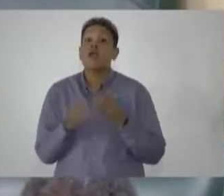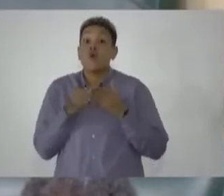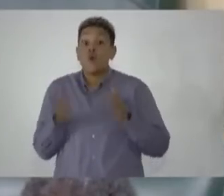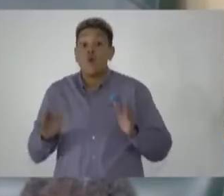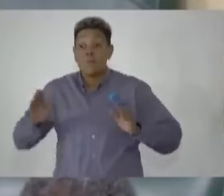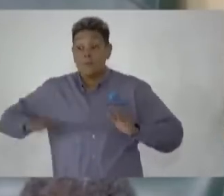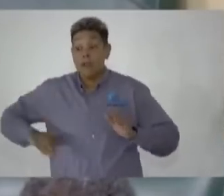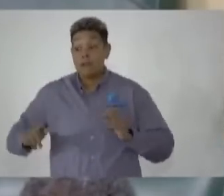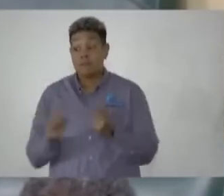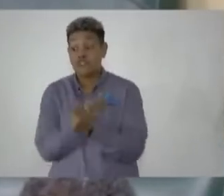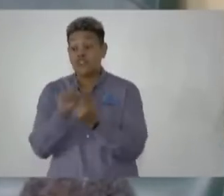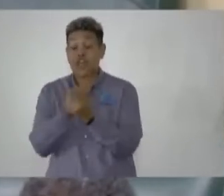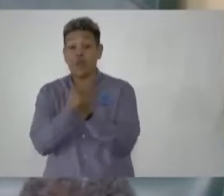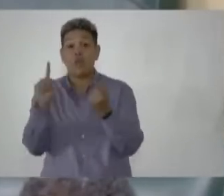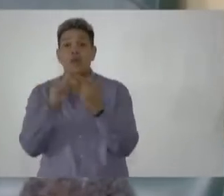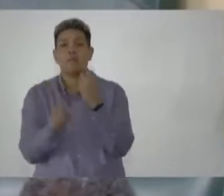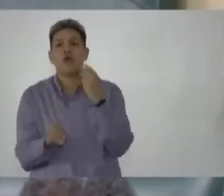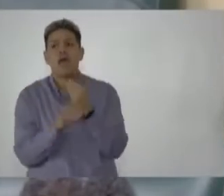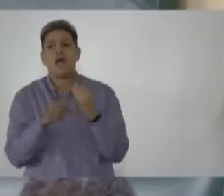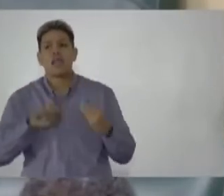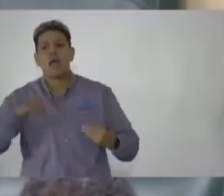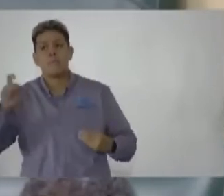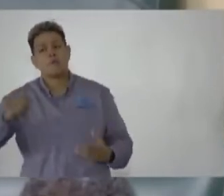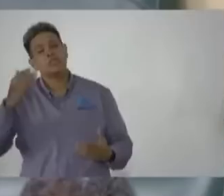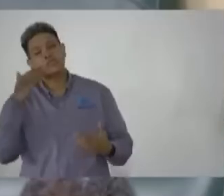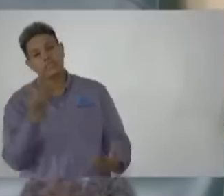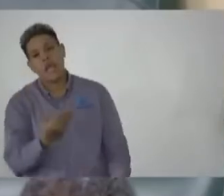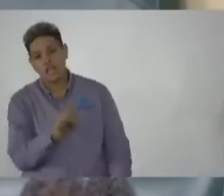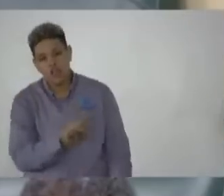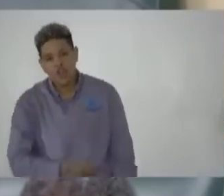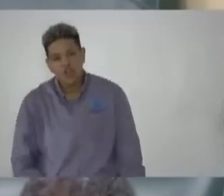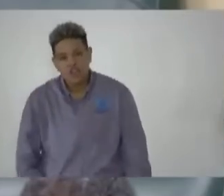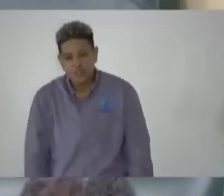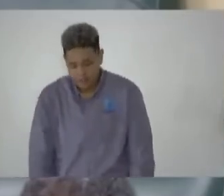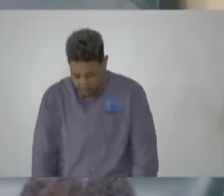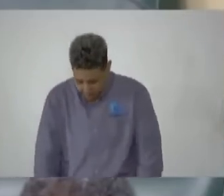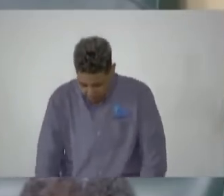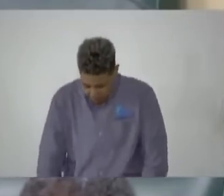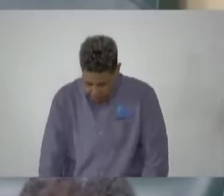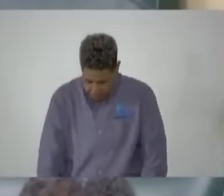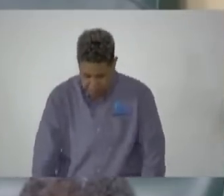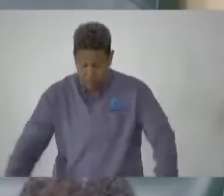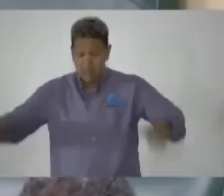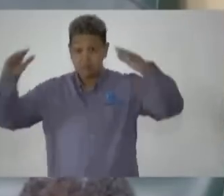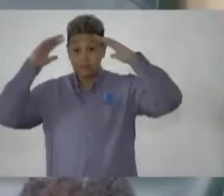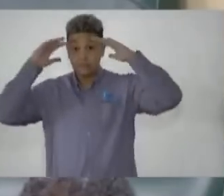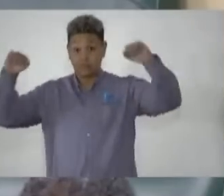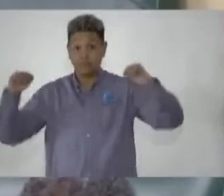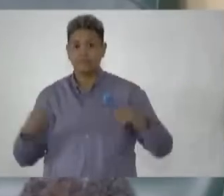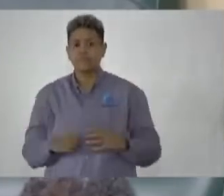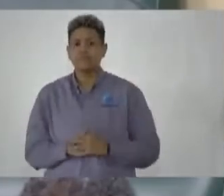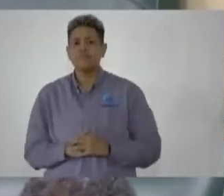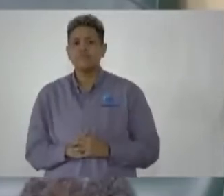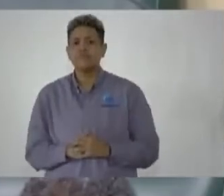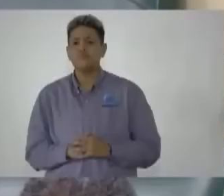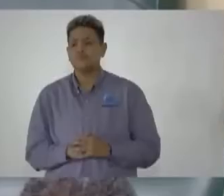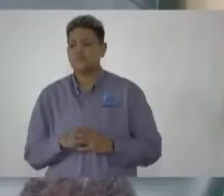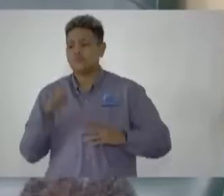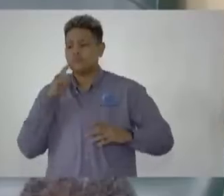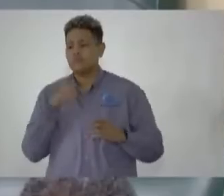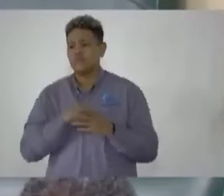parliamentary networks, and I must thank her. Mr. President, it was in, I